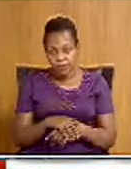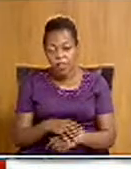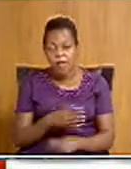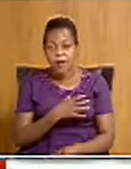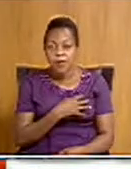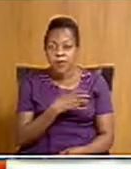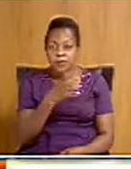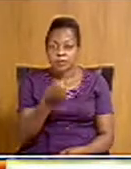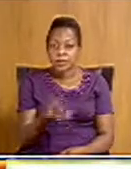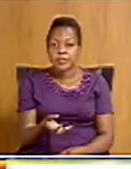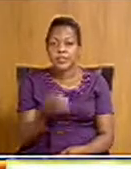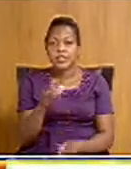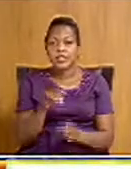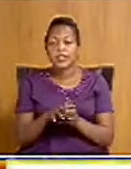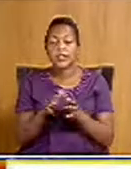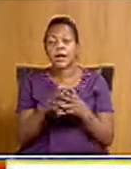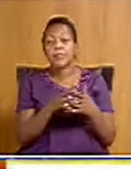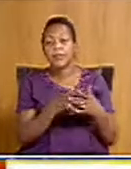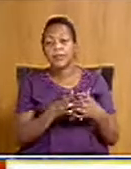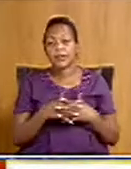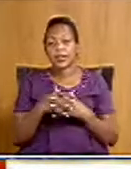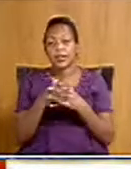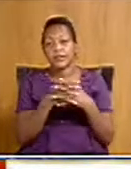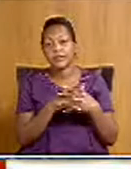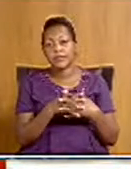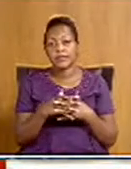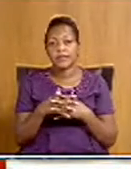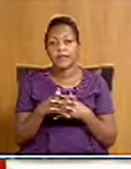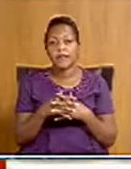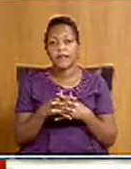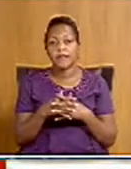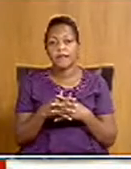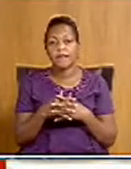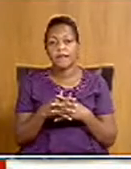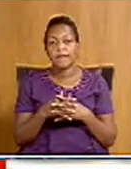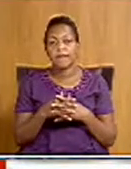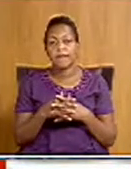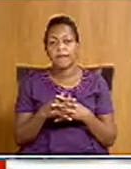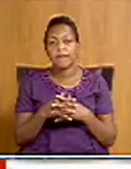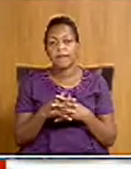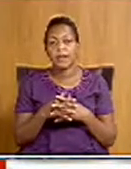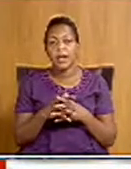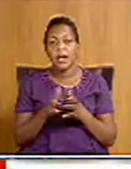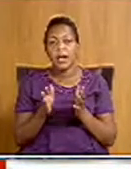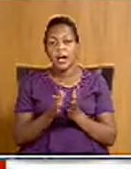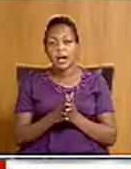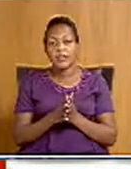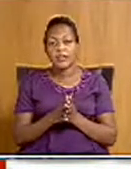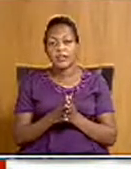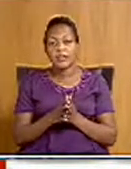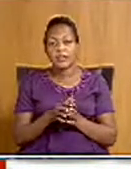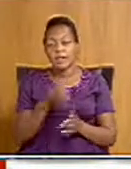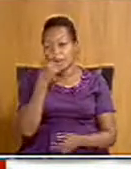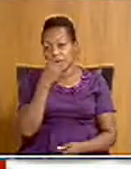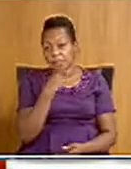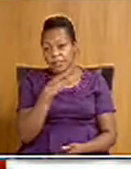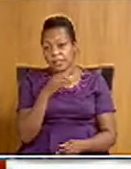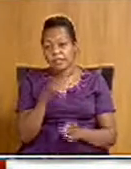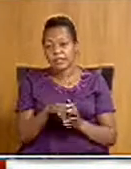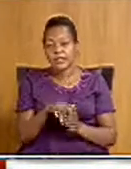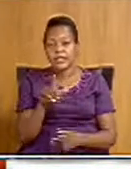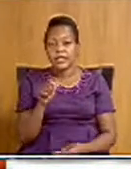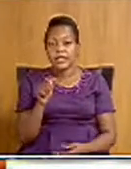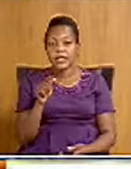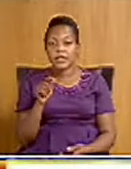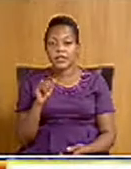Prosperity in the United States of America and misery in Latin America, almost